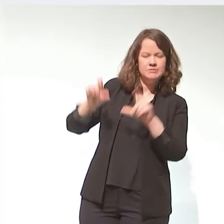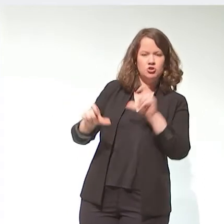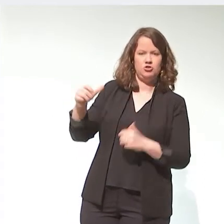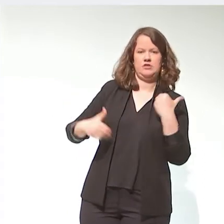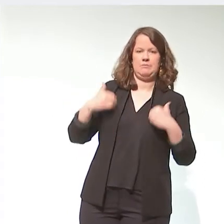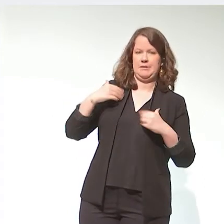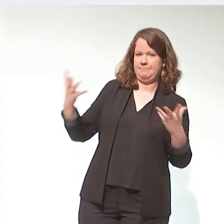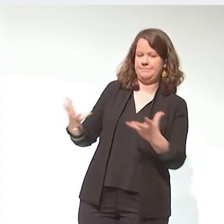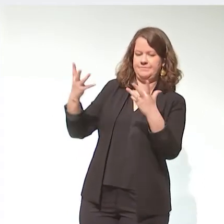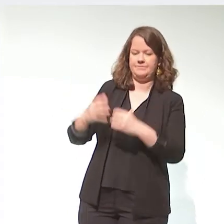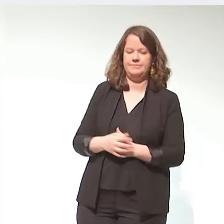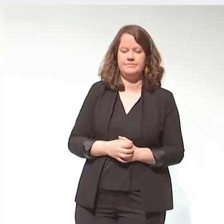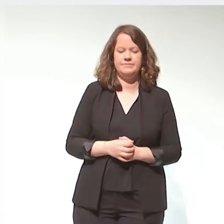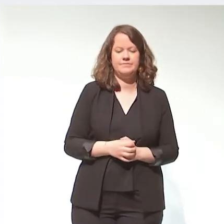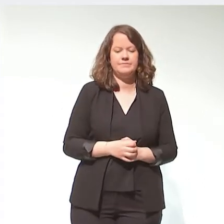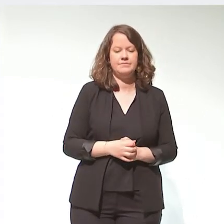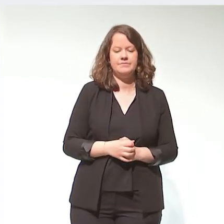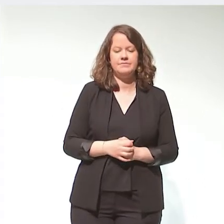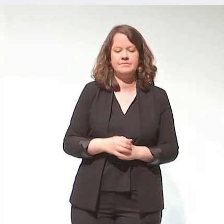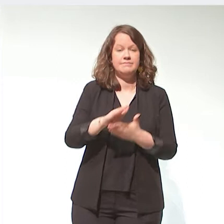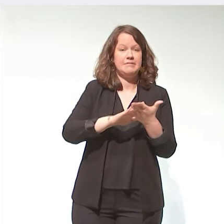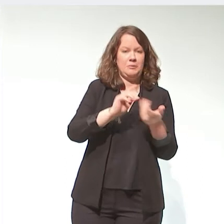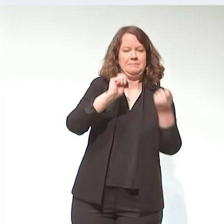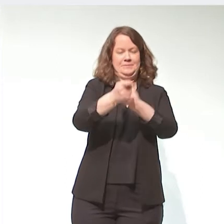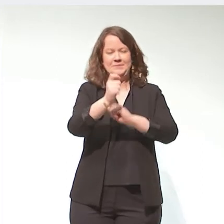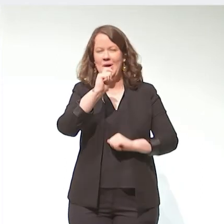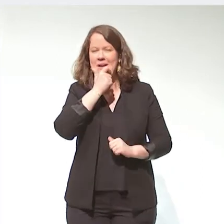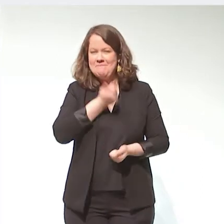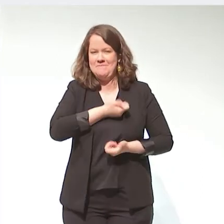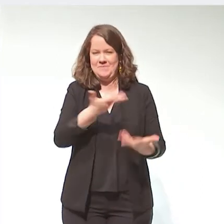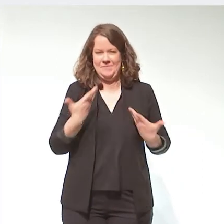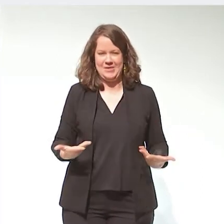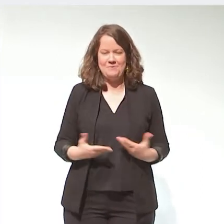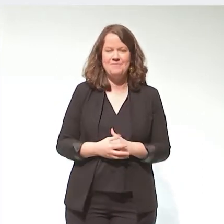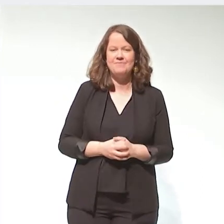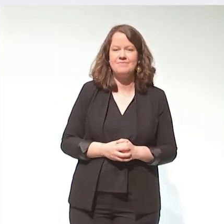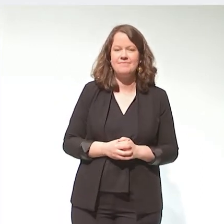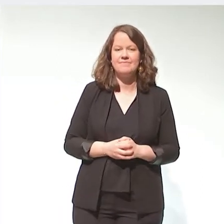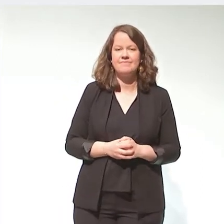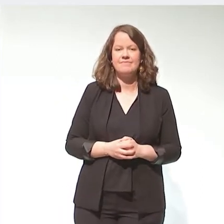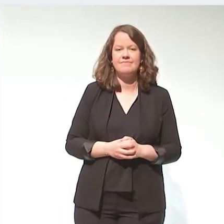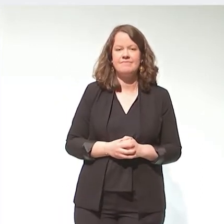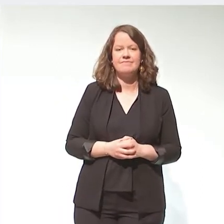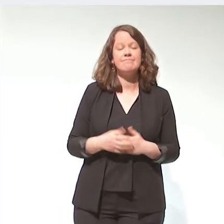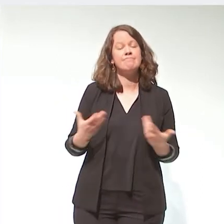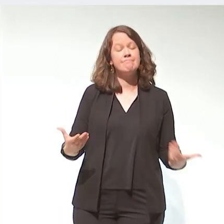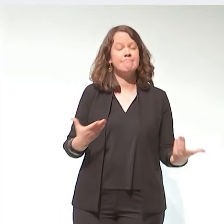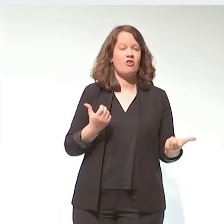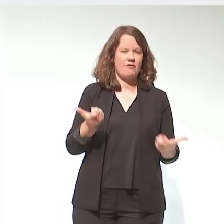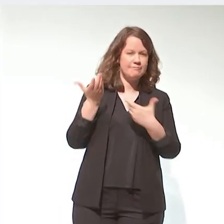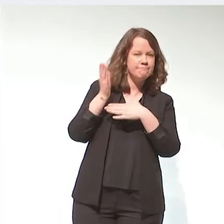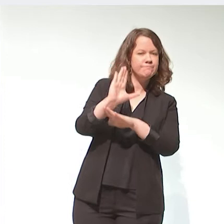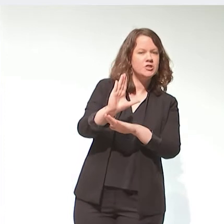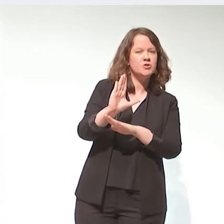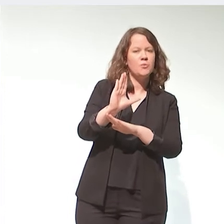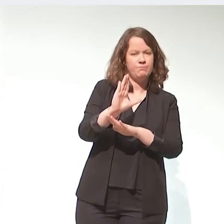Before I discuss this, I'm going to switch to English. Very briefly, what is the European